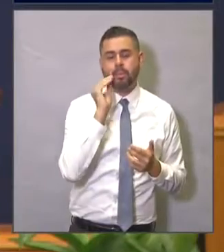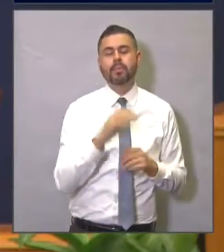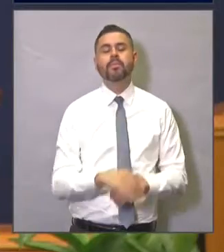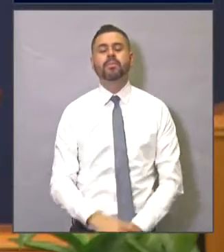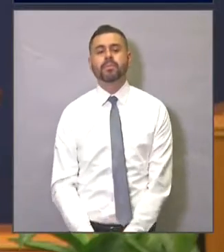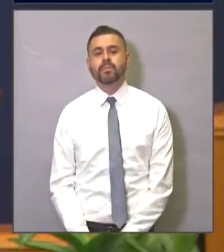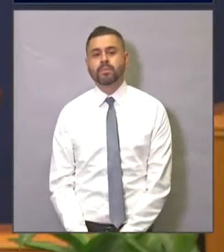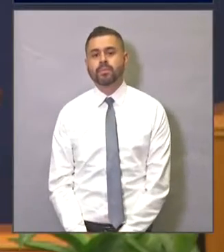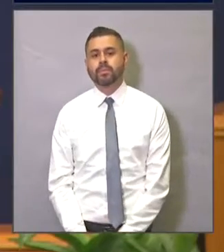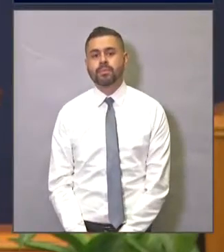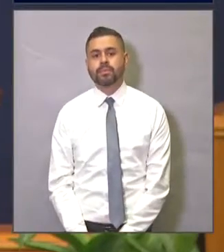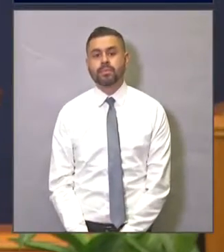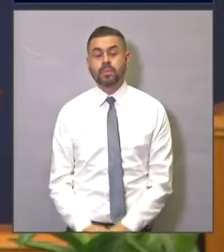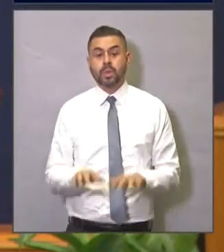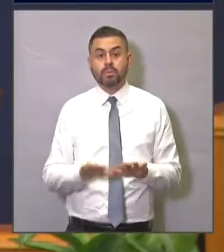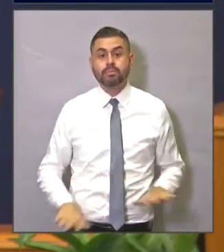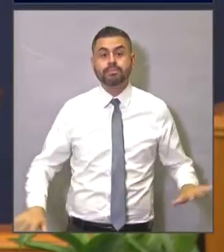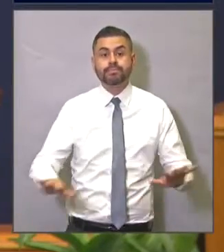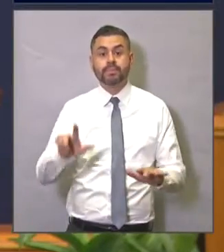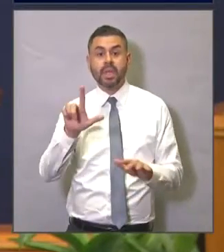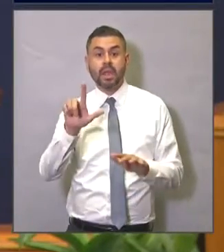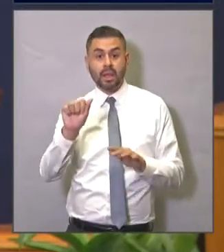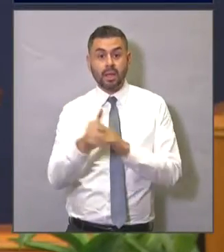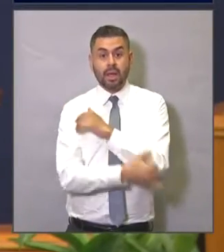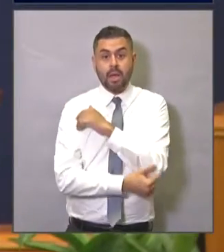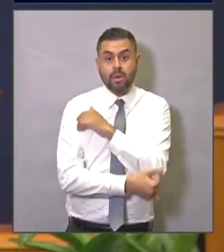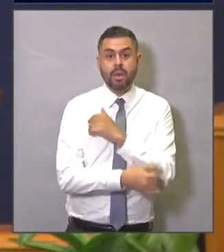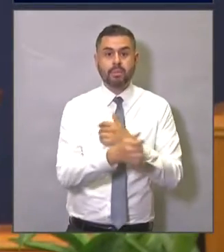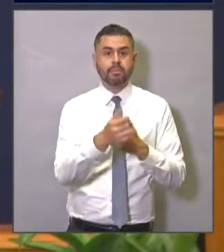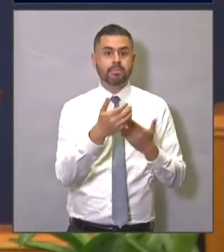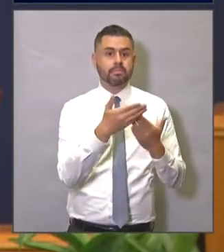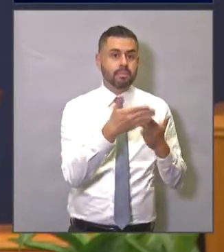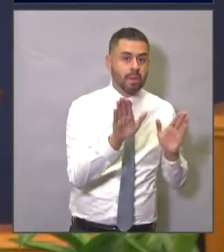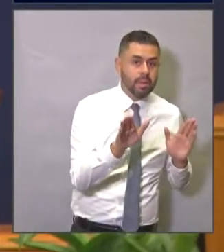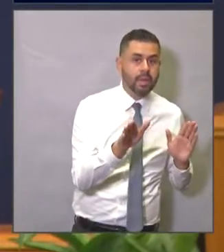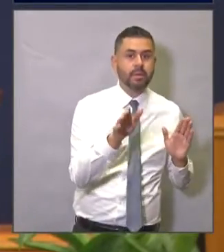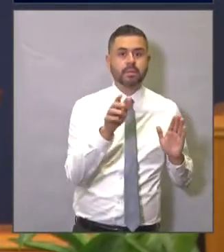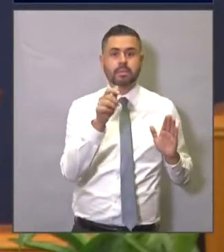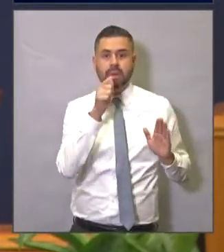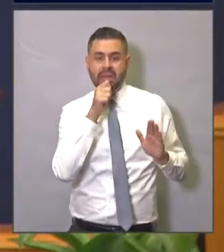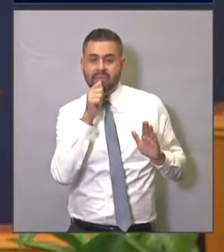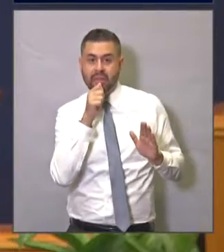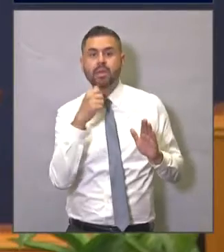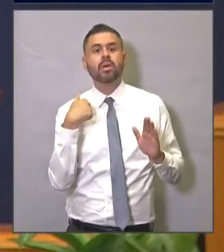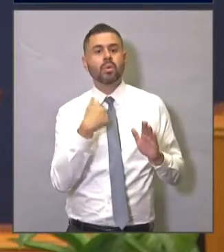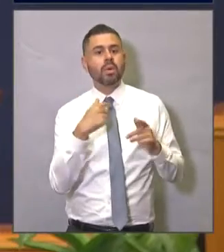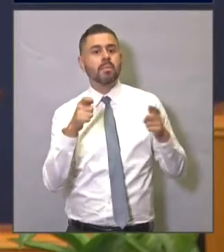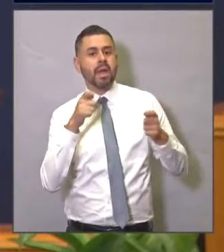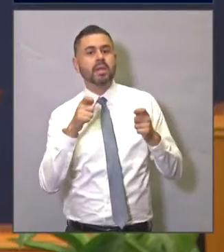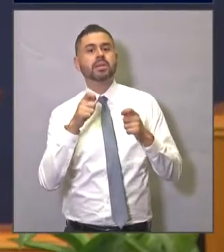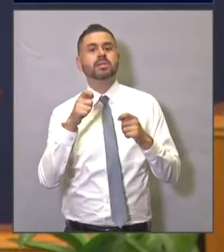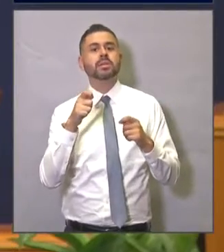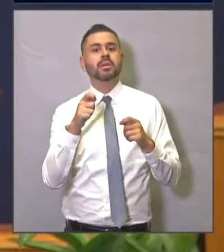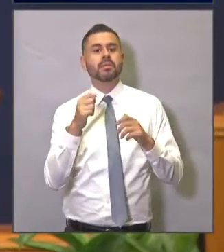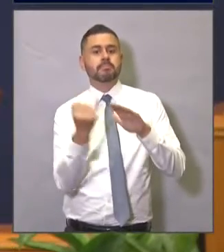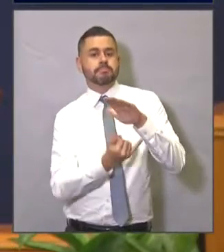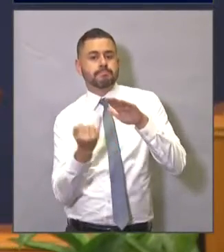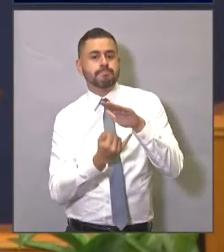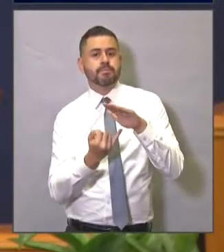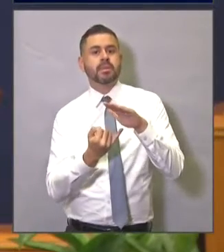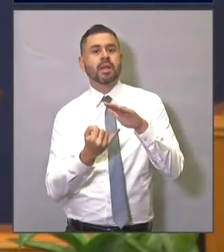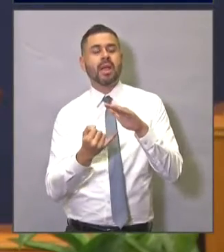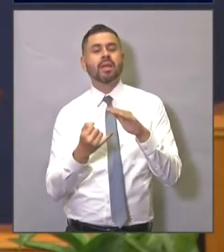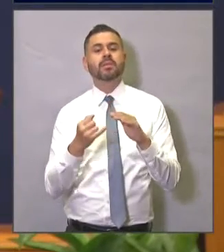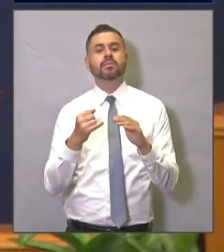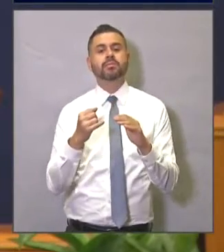for the hospitals across the entire county, public and private, DHS also manages the county's quarantine and isolation sites that are currently